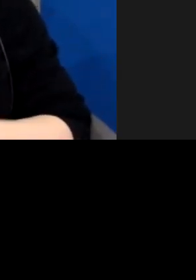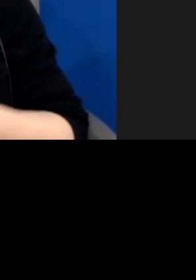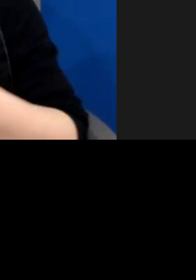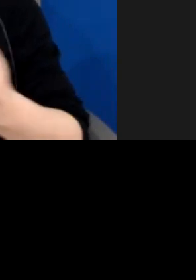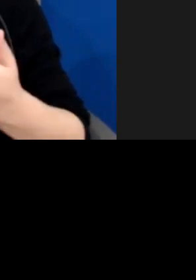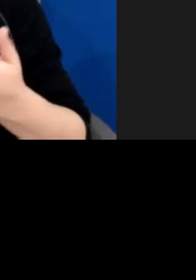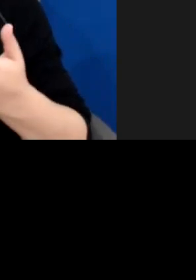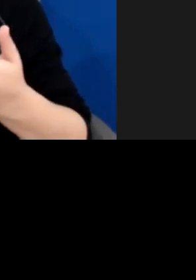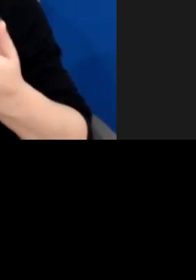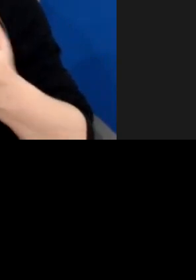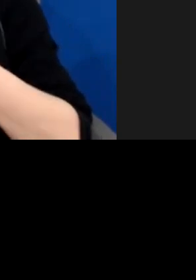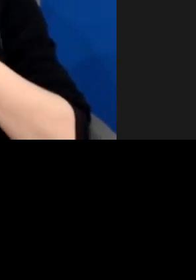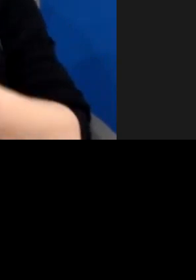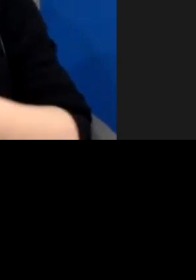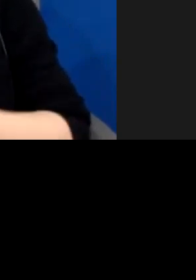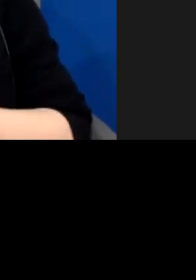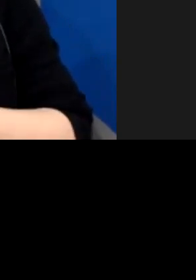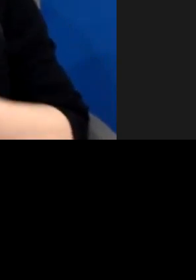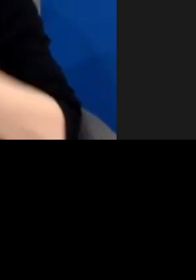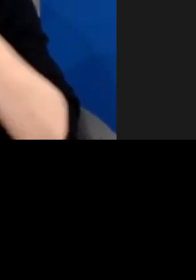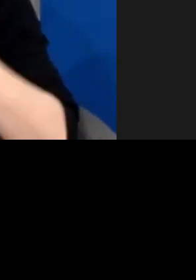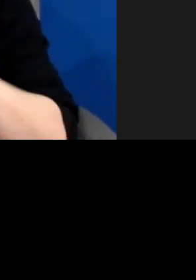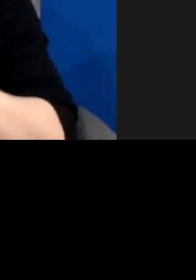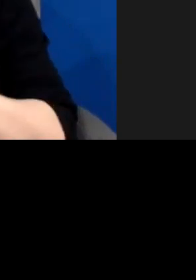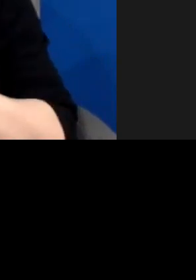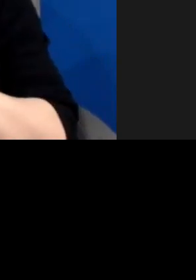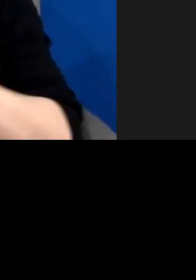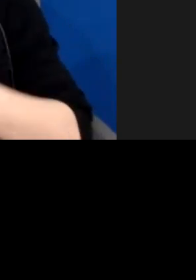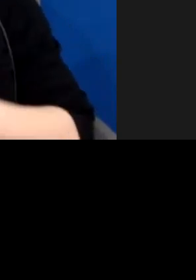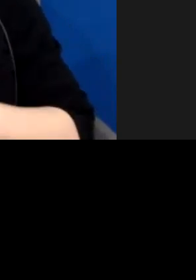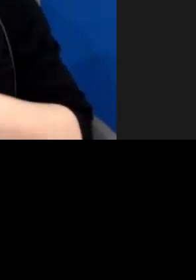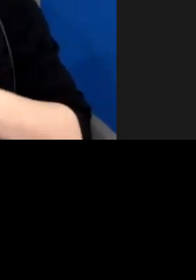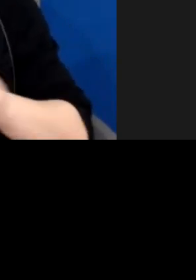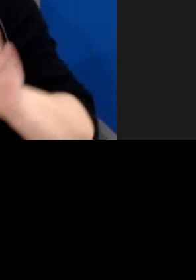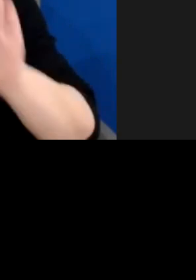much for the ASL interpretation. And have a very, very